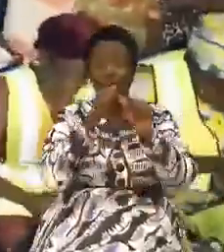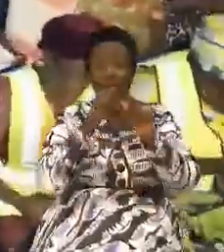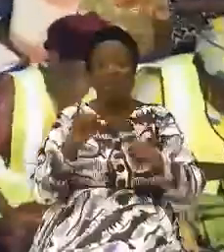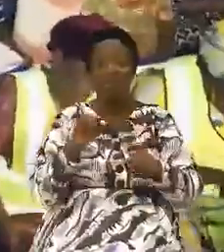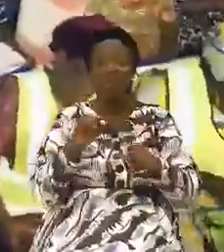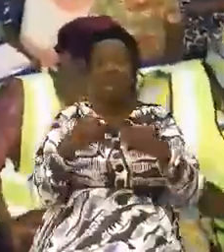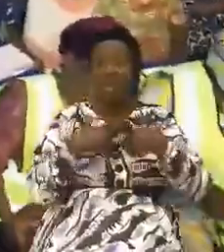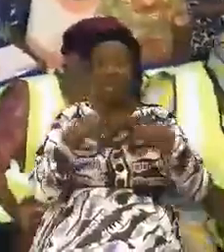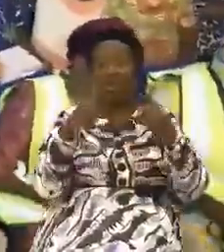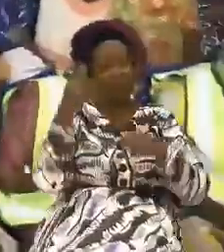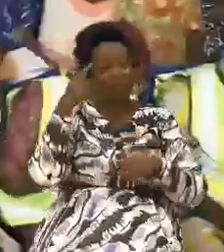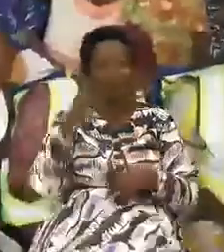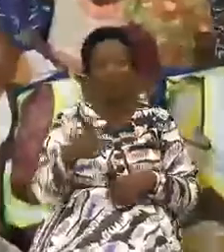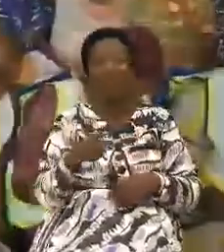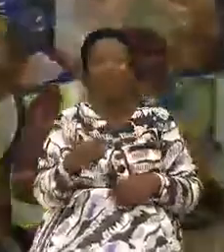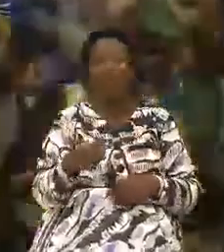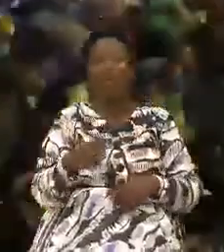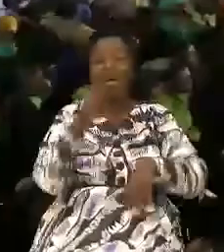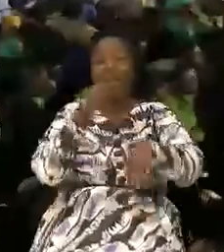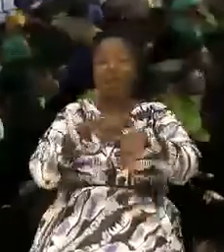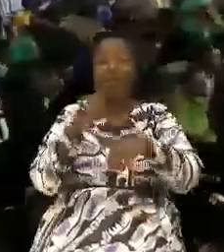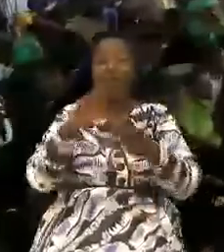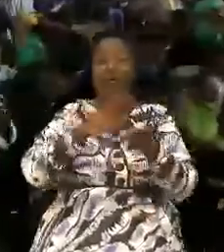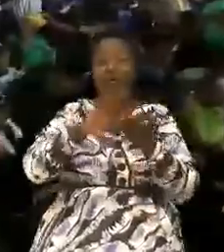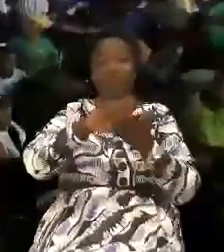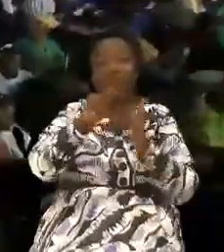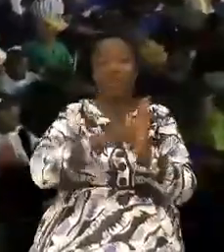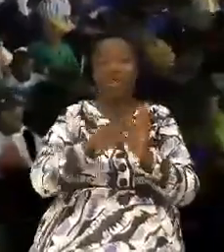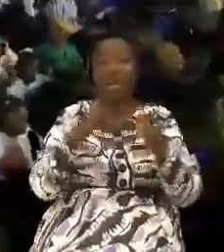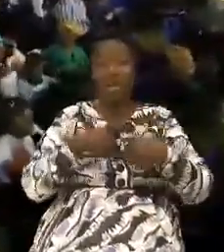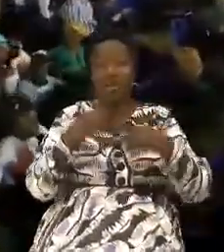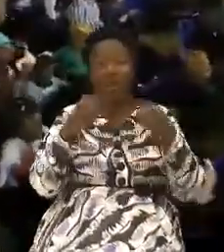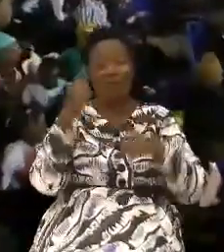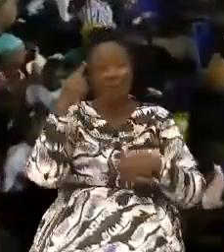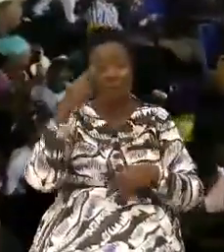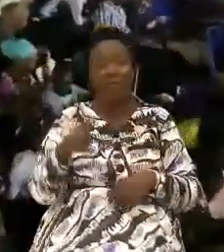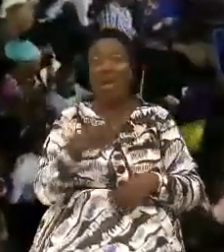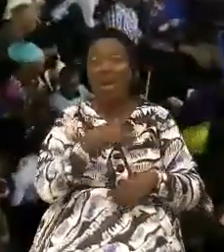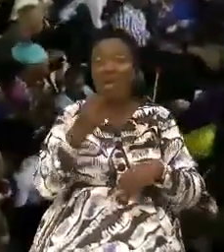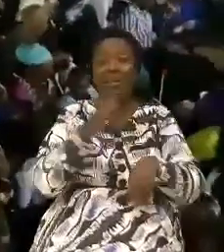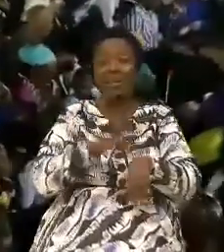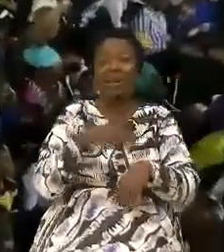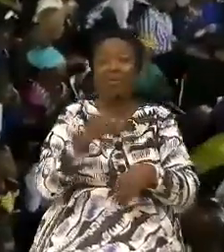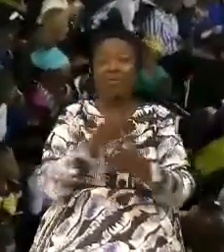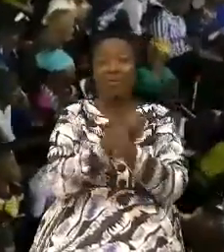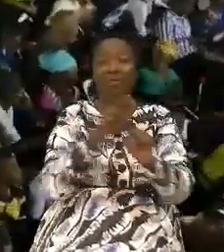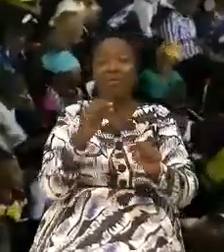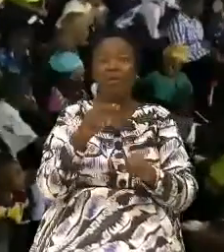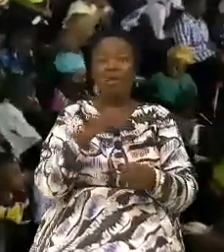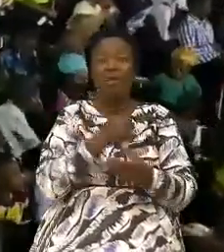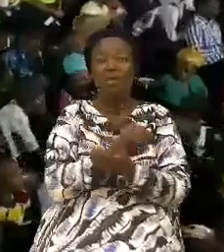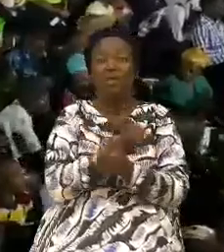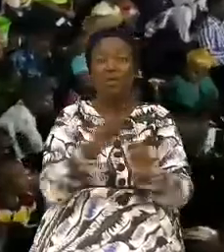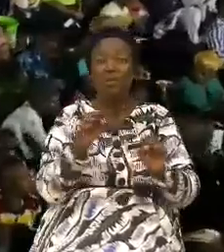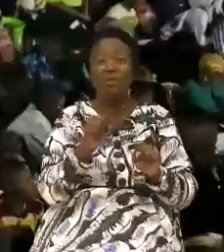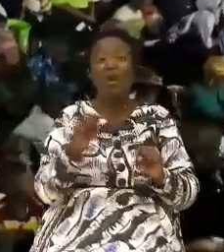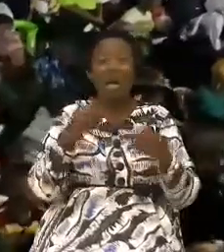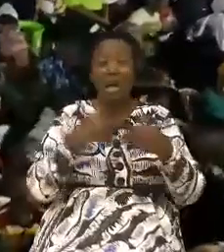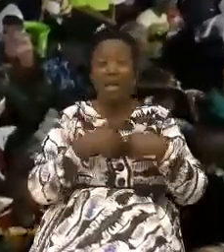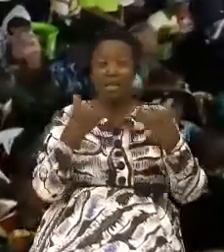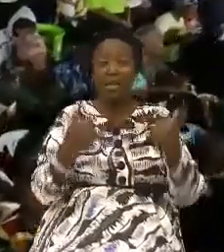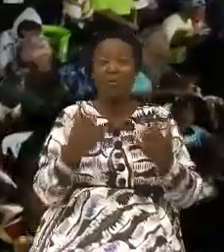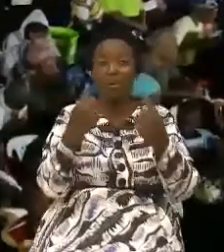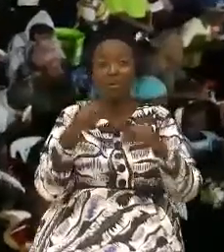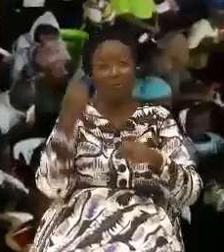you. Time of forgiveness has come for you. And the time of salvation, redemption has now come for